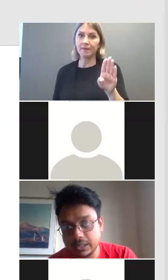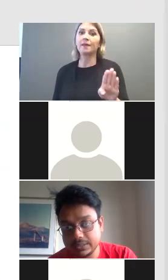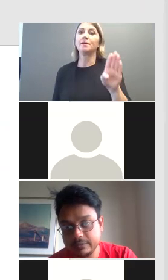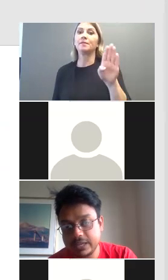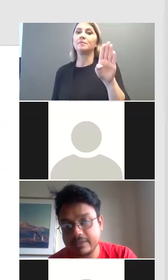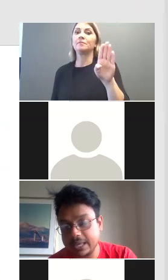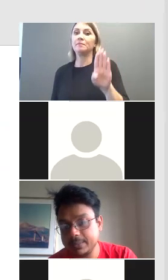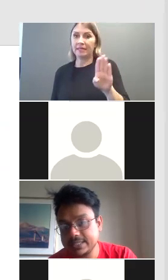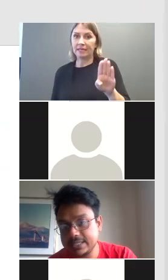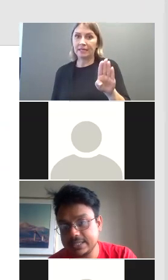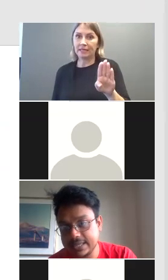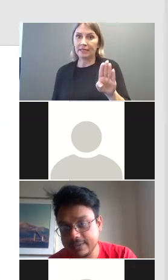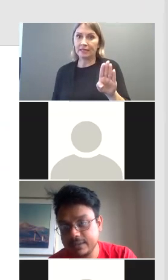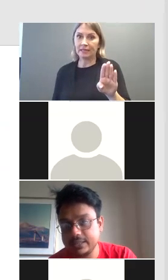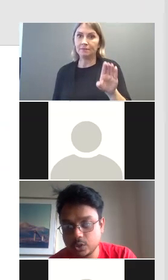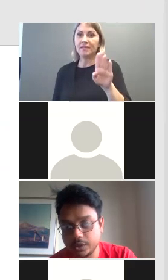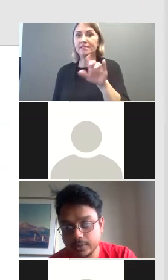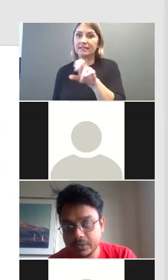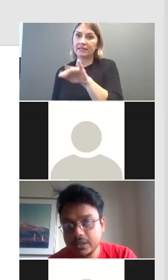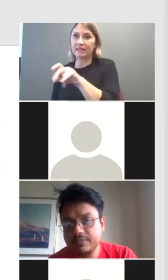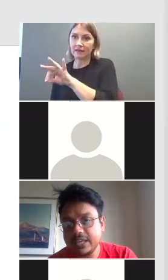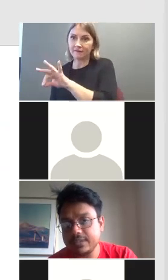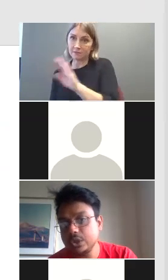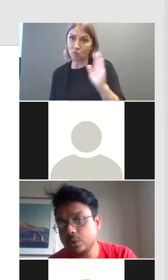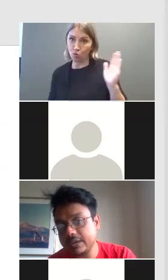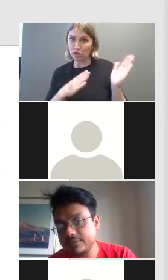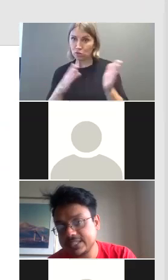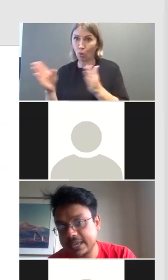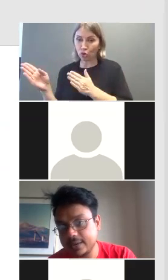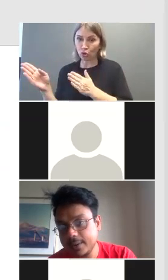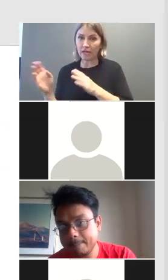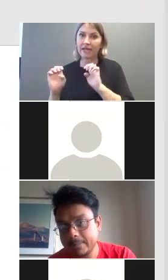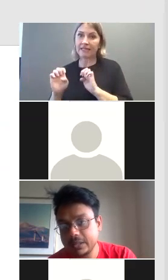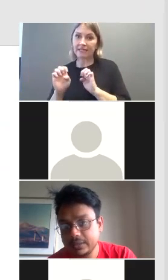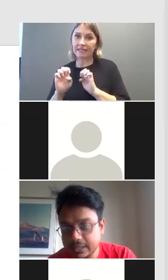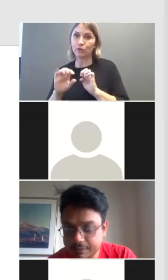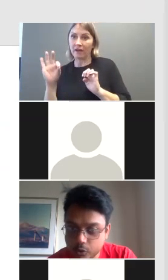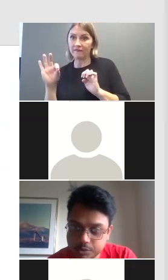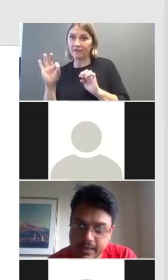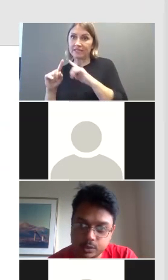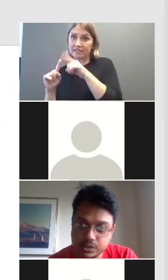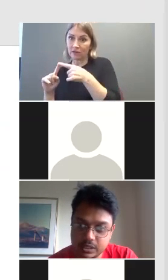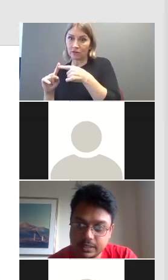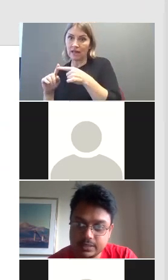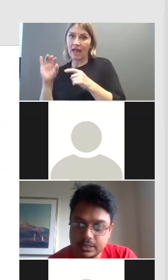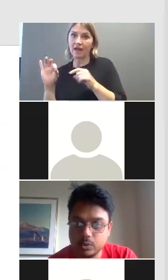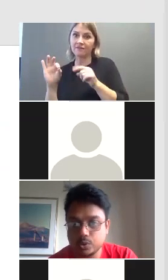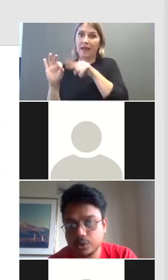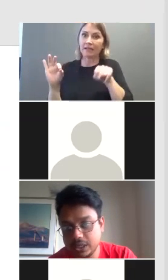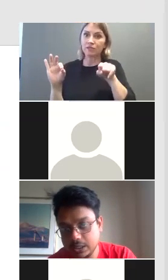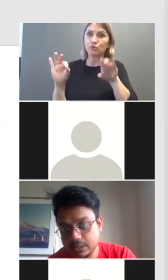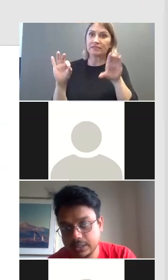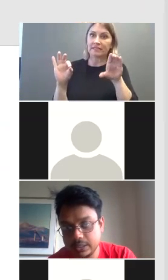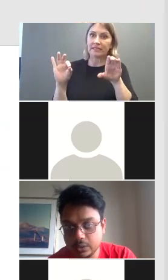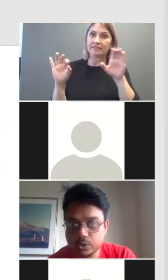to, then we have A, B, C, D, E, F in this order. We have E to F, the cycle, then F goes back to C, then C goes